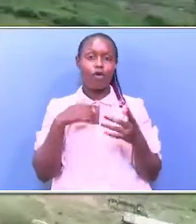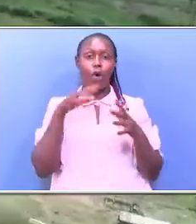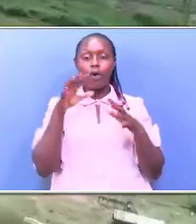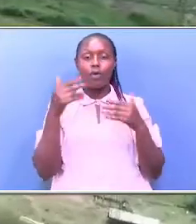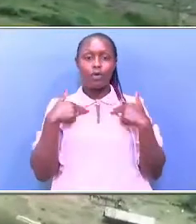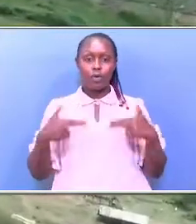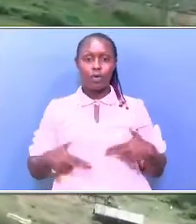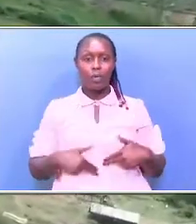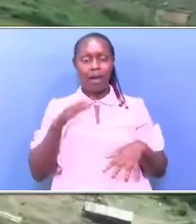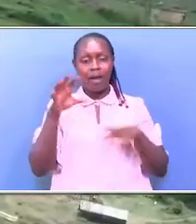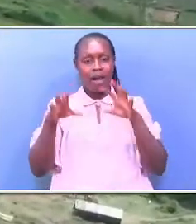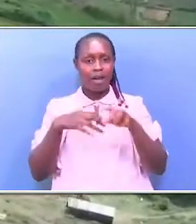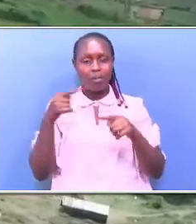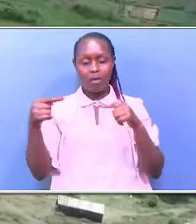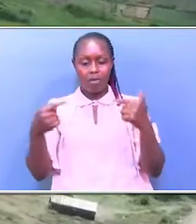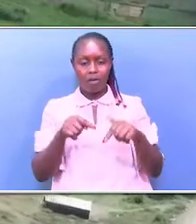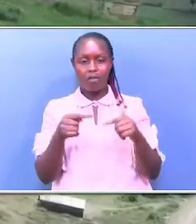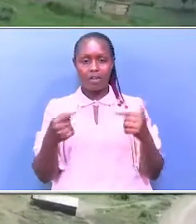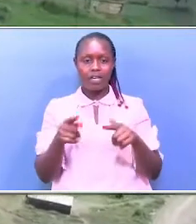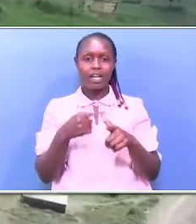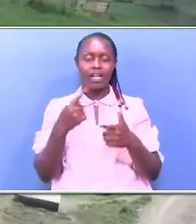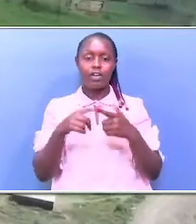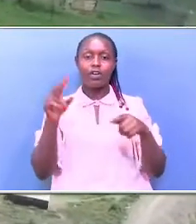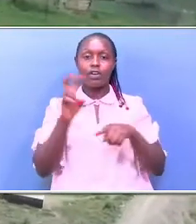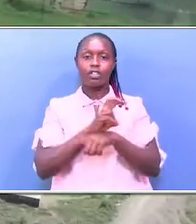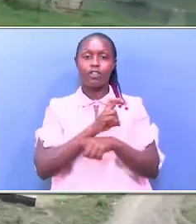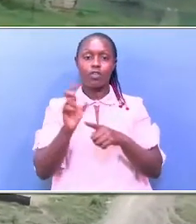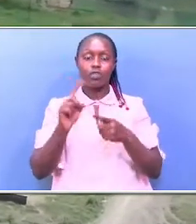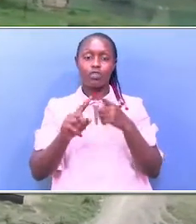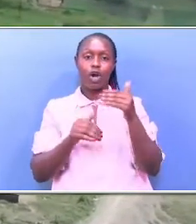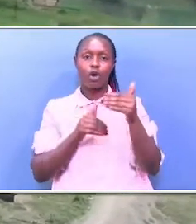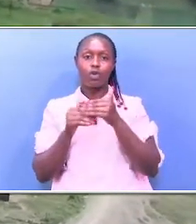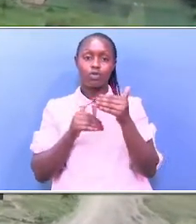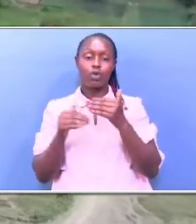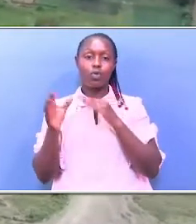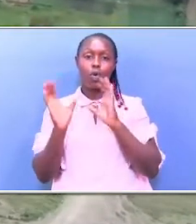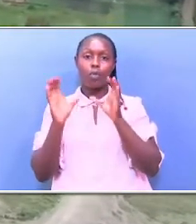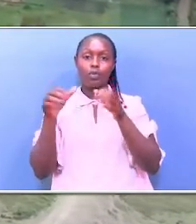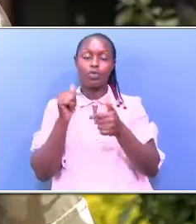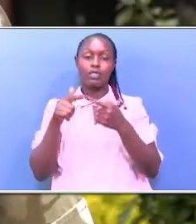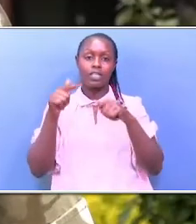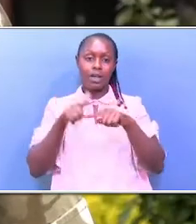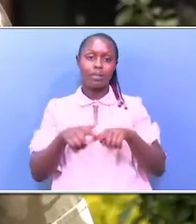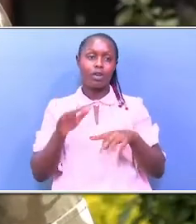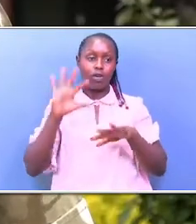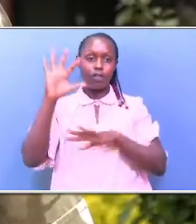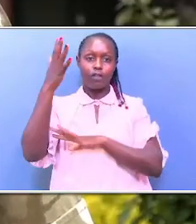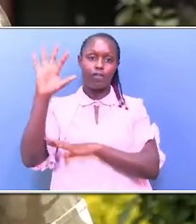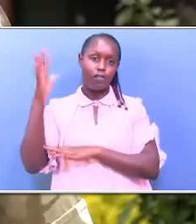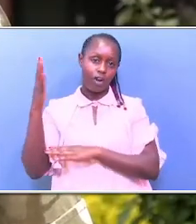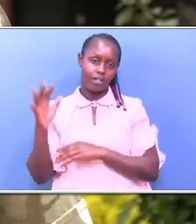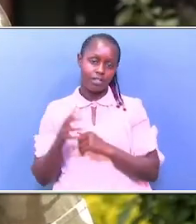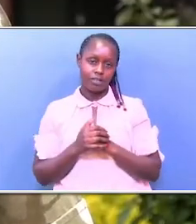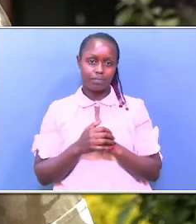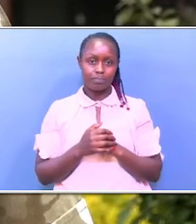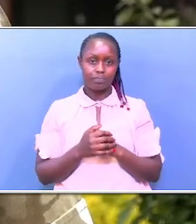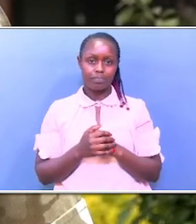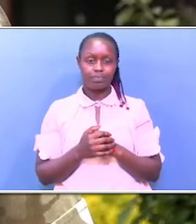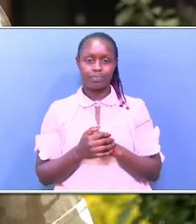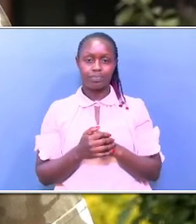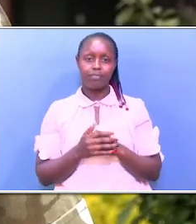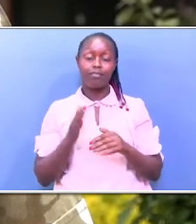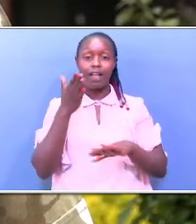in conservancies that are close to communities who depend on the forest. But after